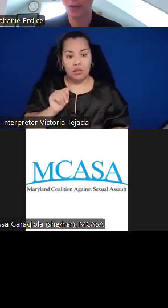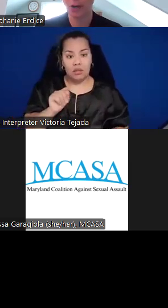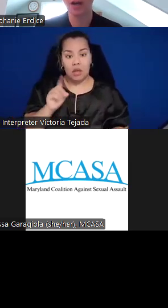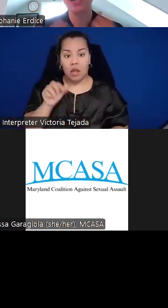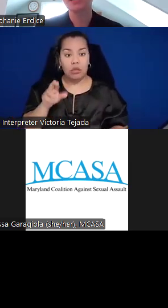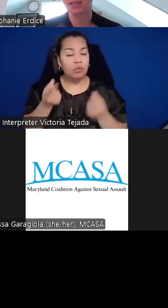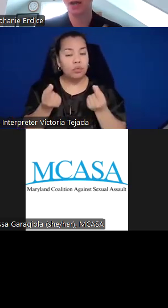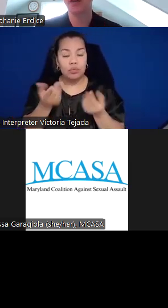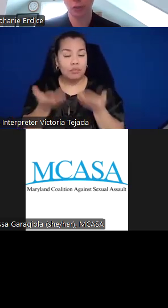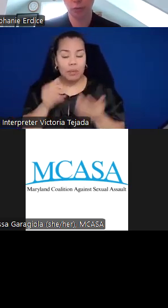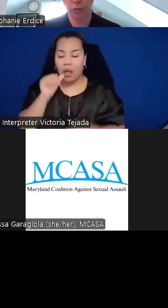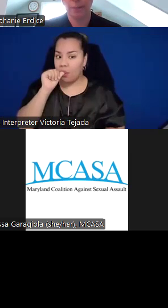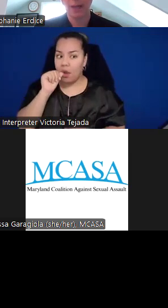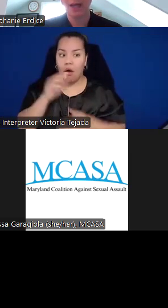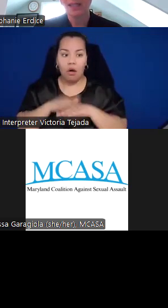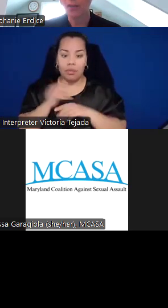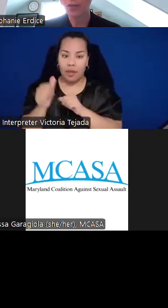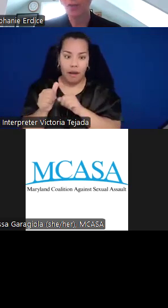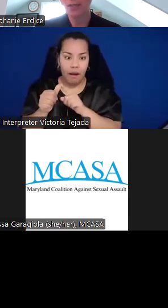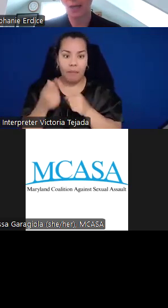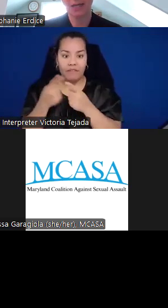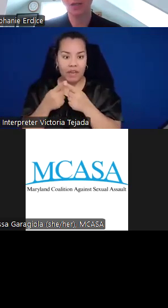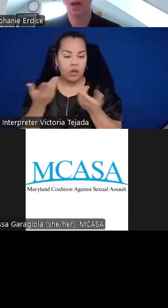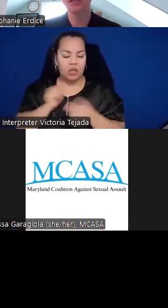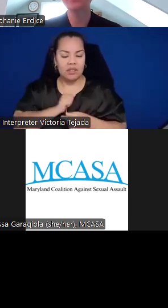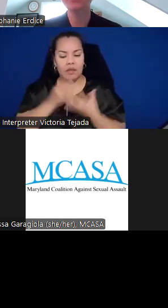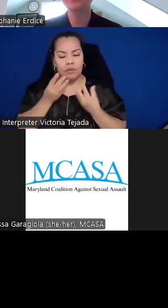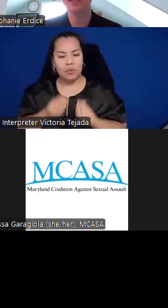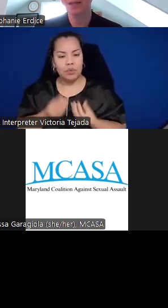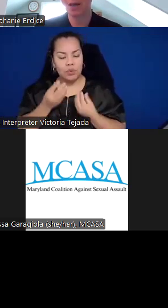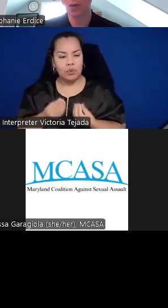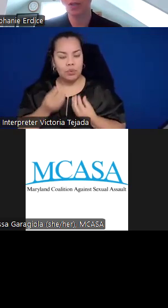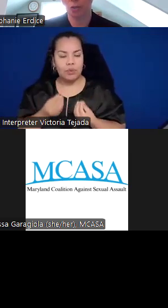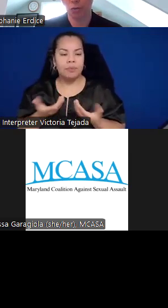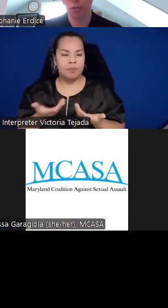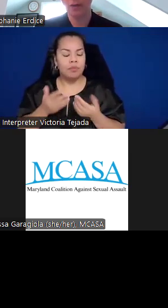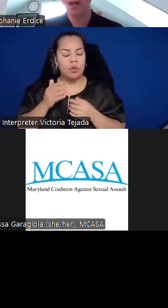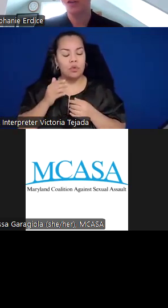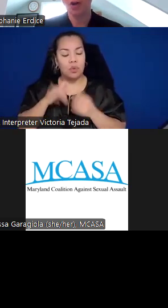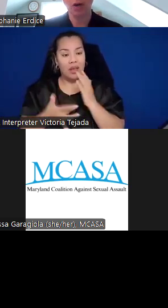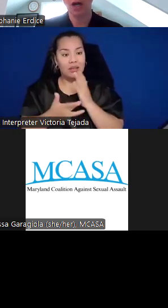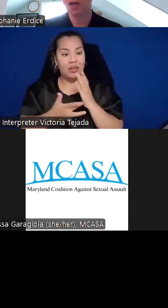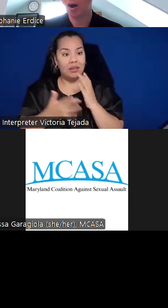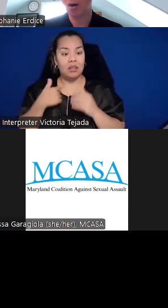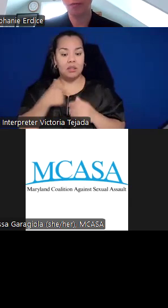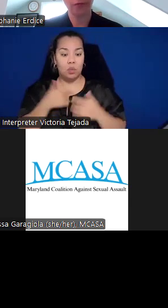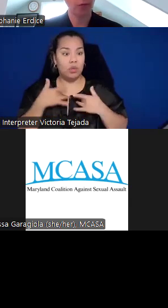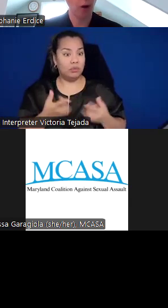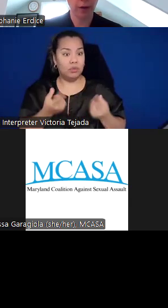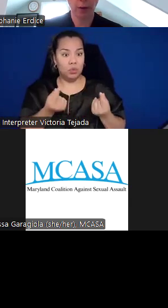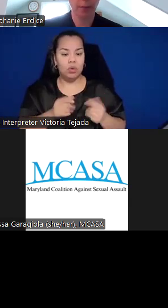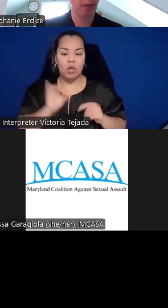thumb or their finger to self-soothe. Self-soothing techniques are typically things that we do: yoga,